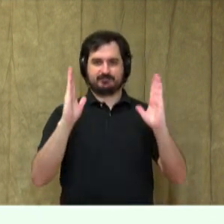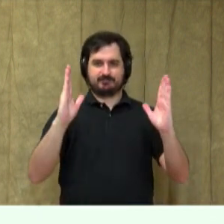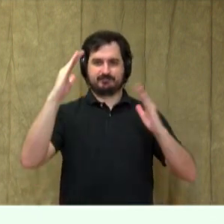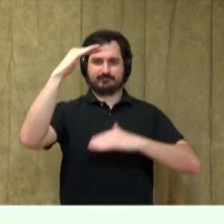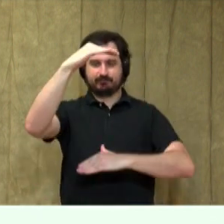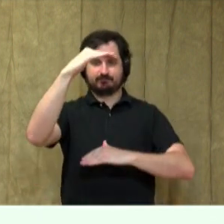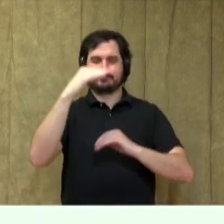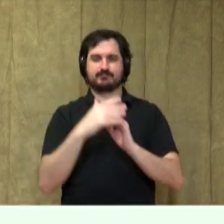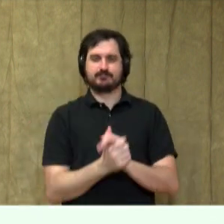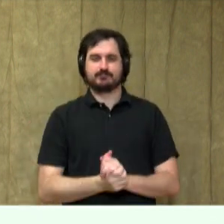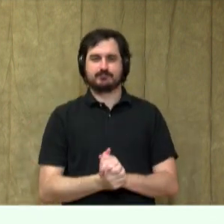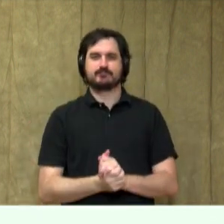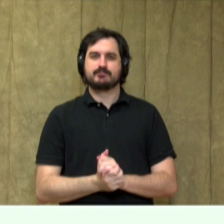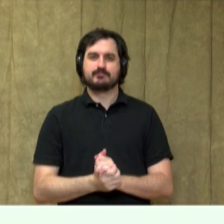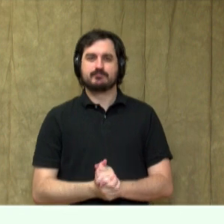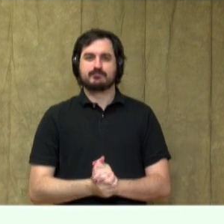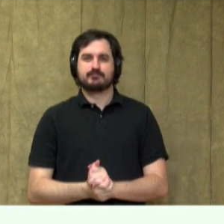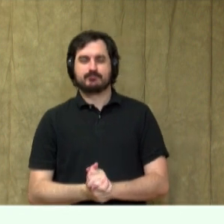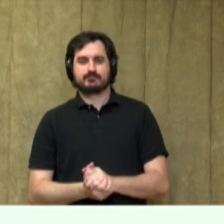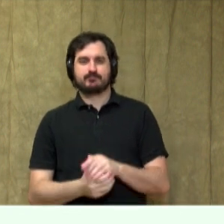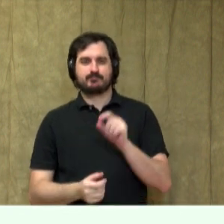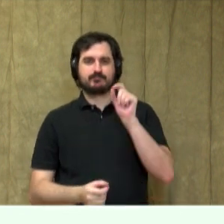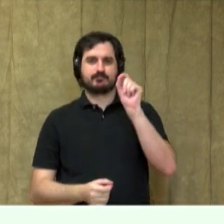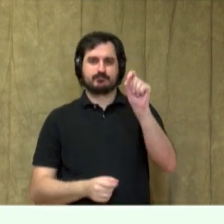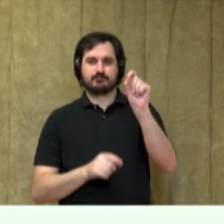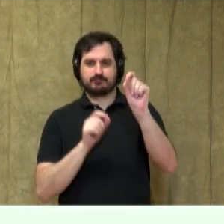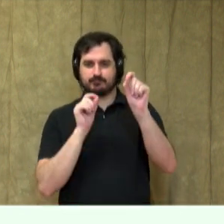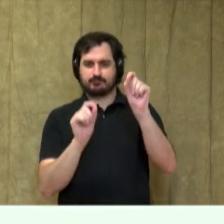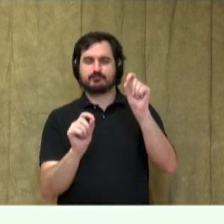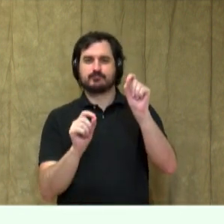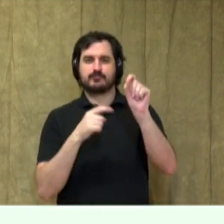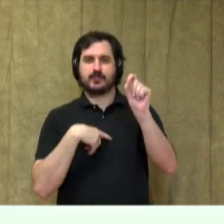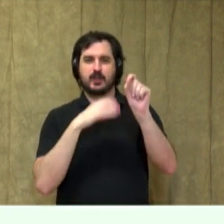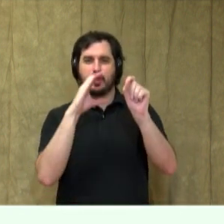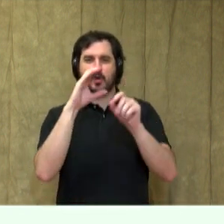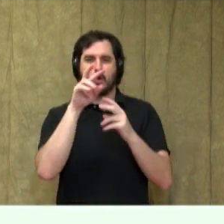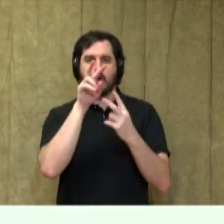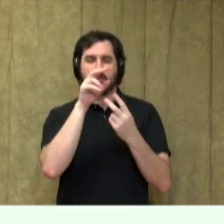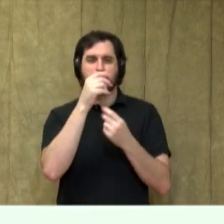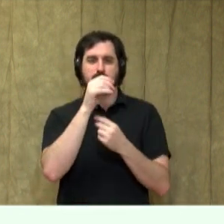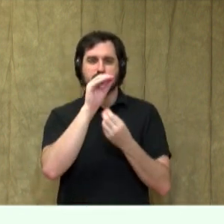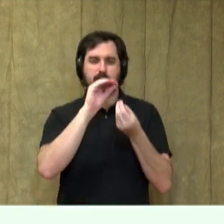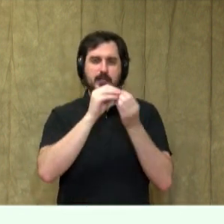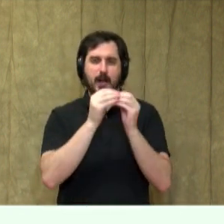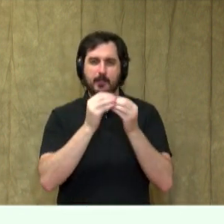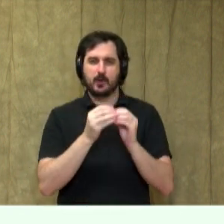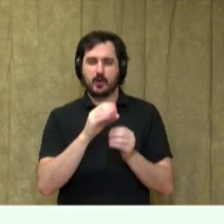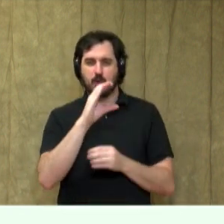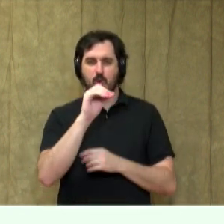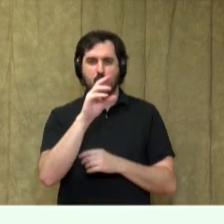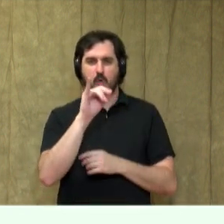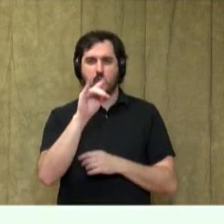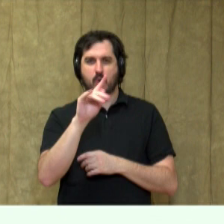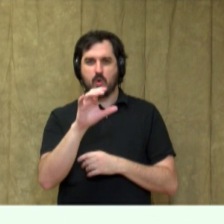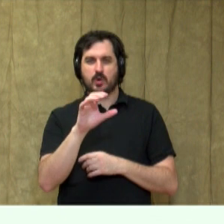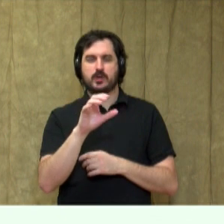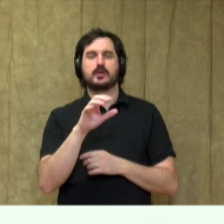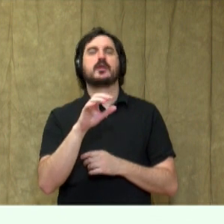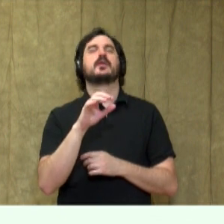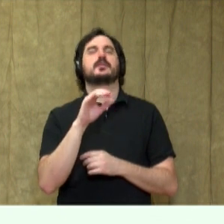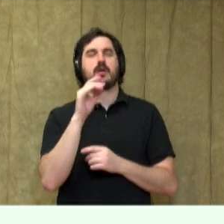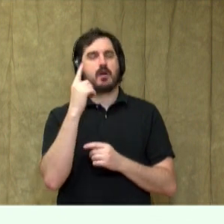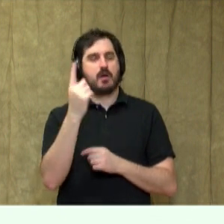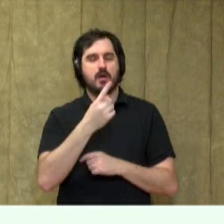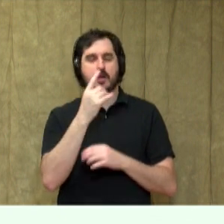The coordinates, of an ordered pair always appear in the same order, and this is really, really important for you